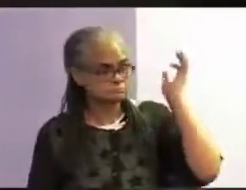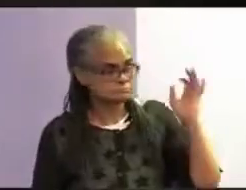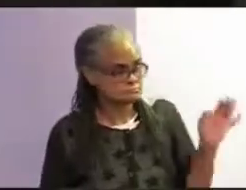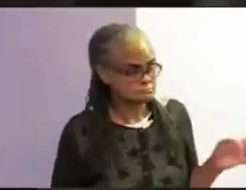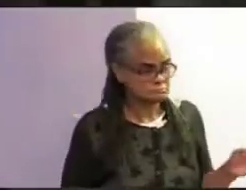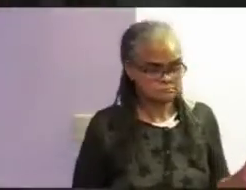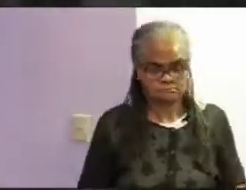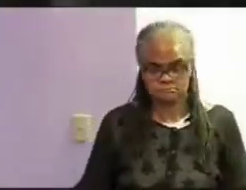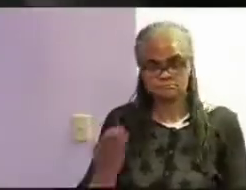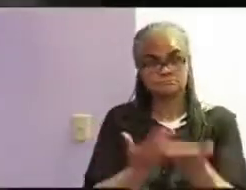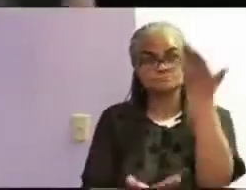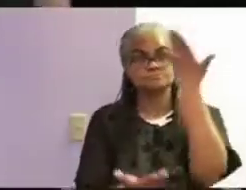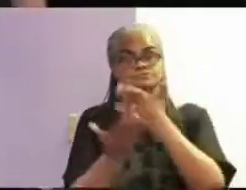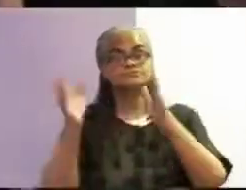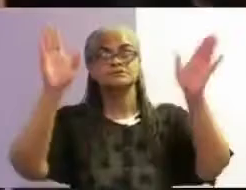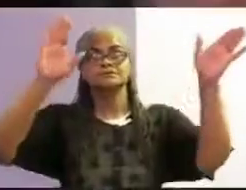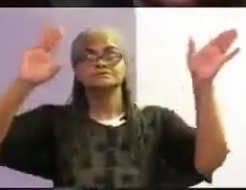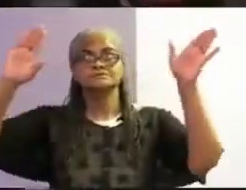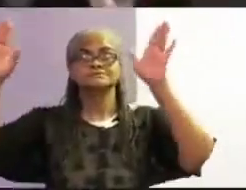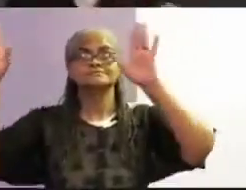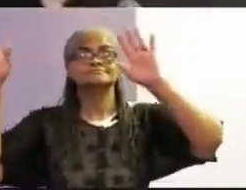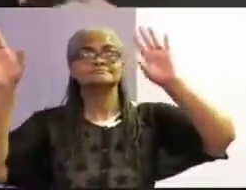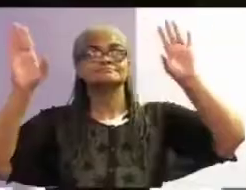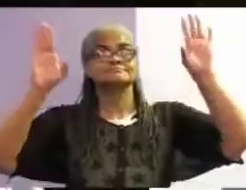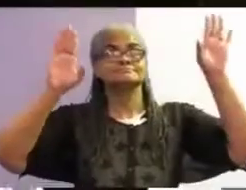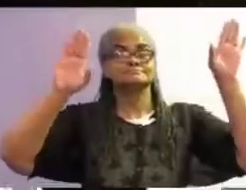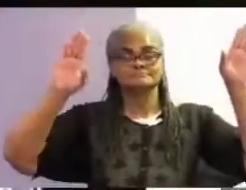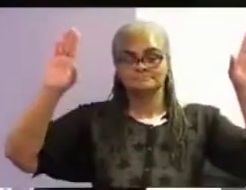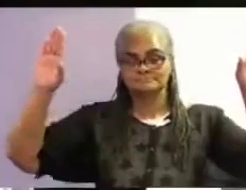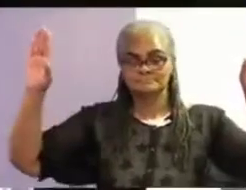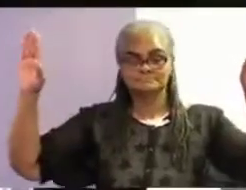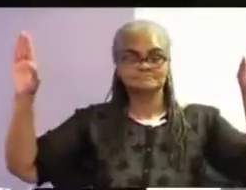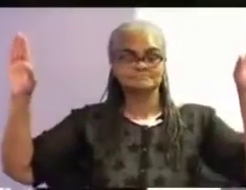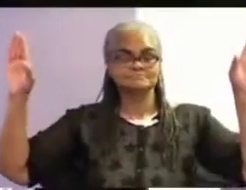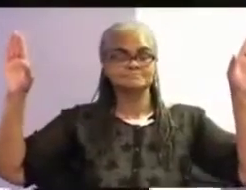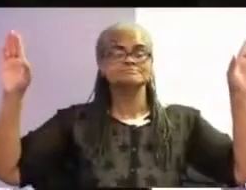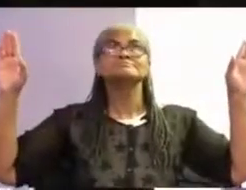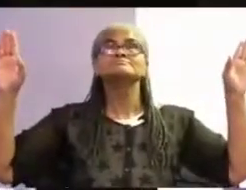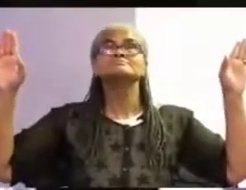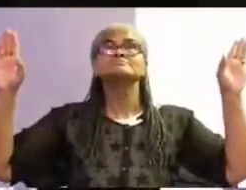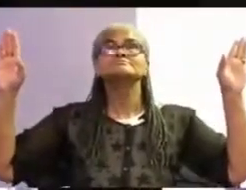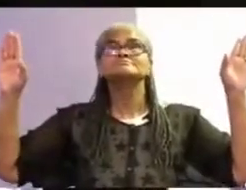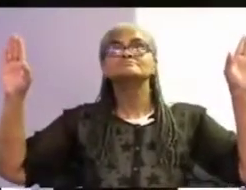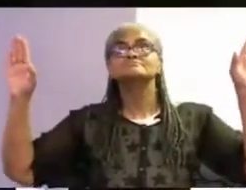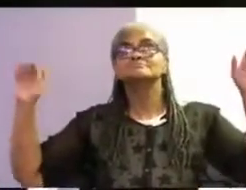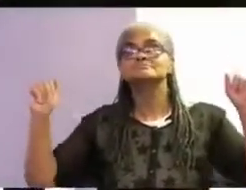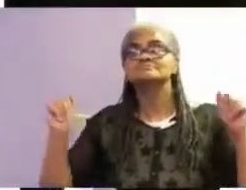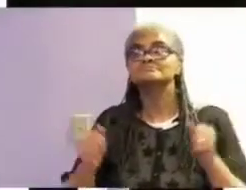Worship him.